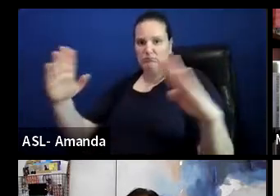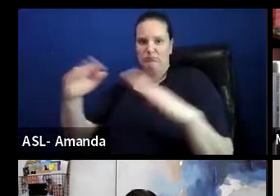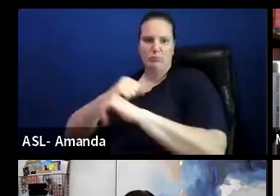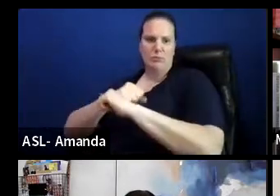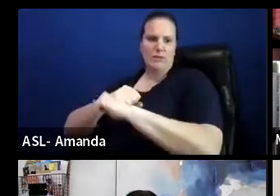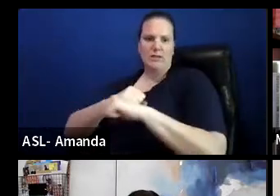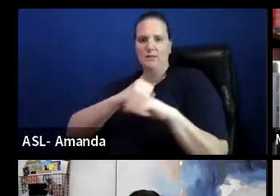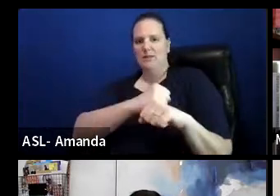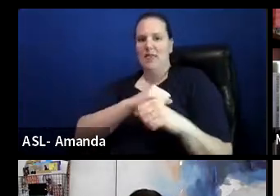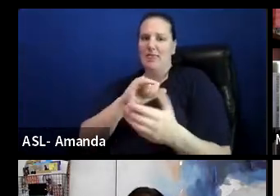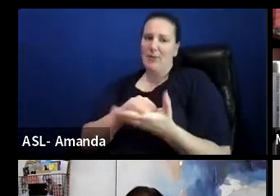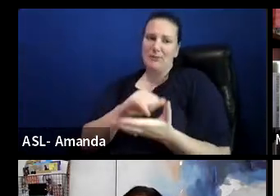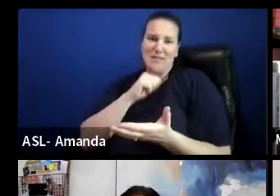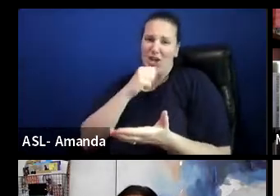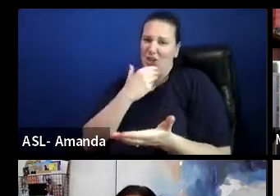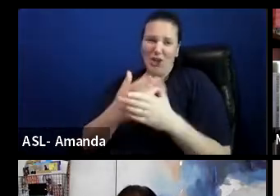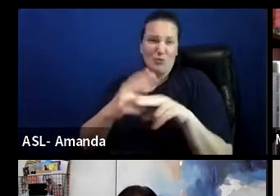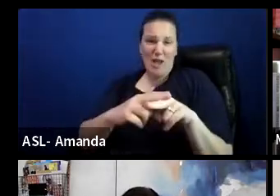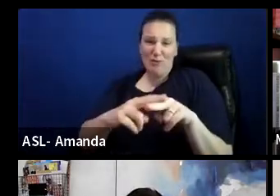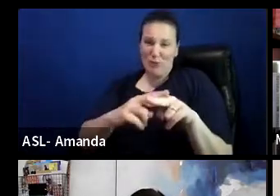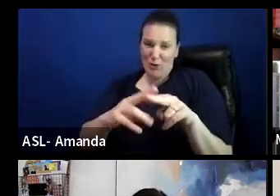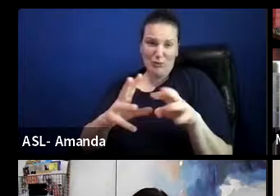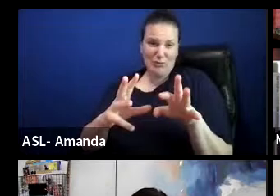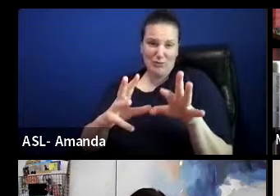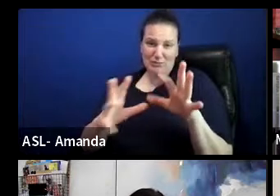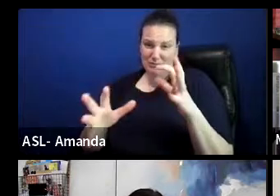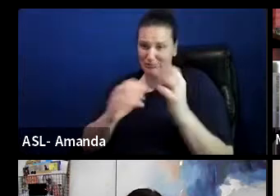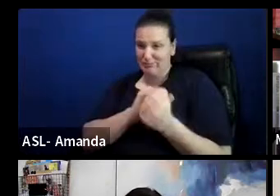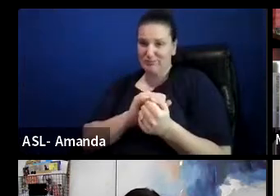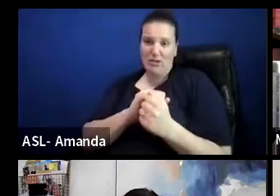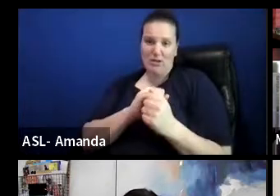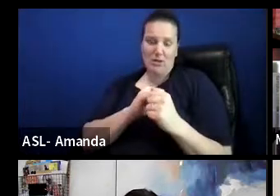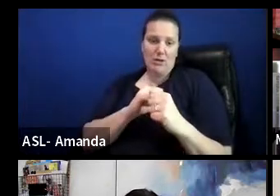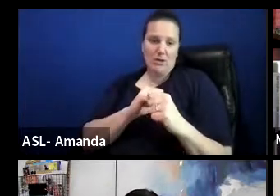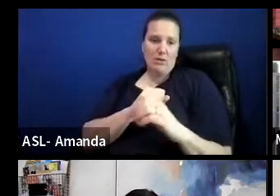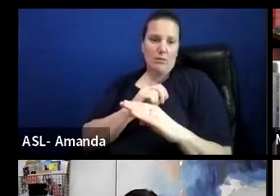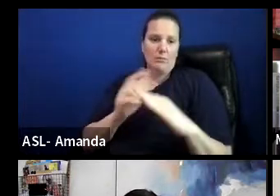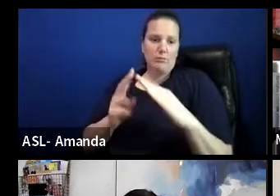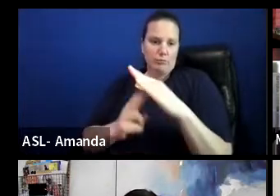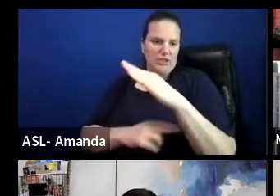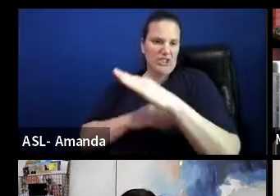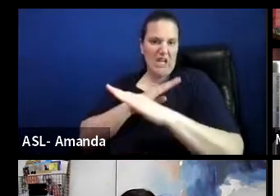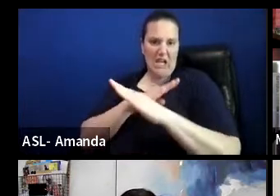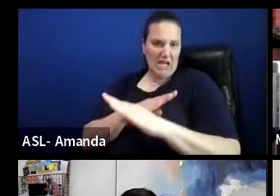not saying that it would be good if the railroad bridge gets hit,